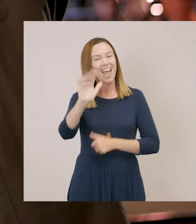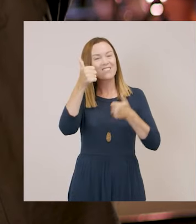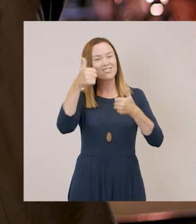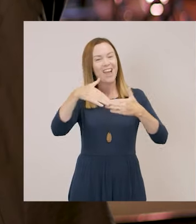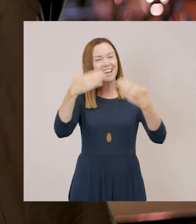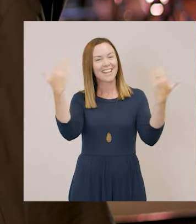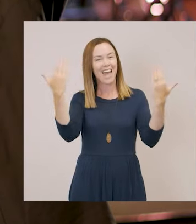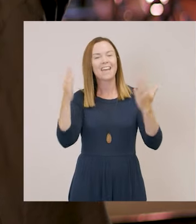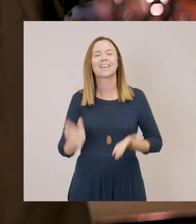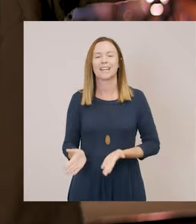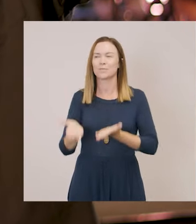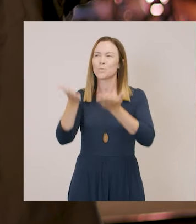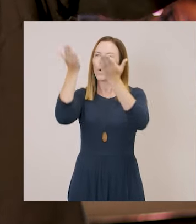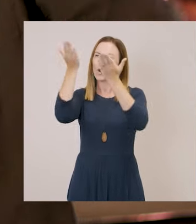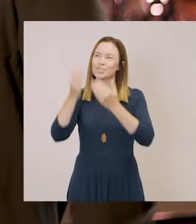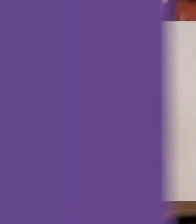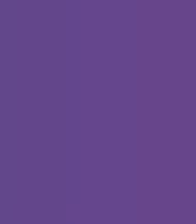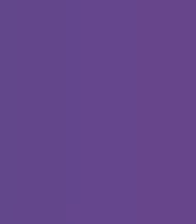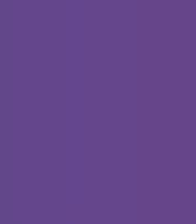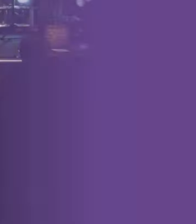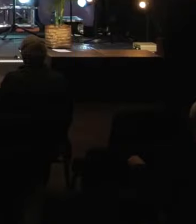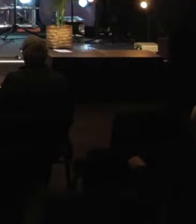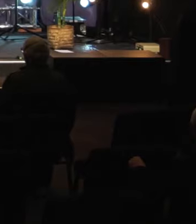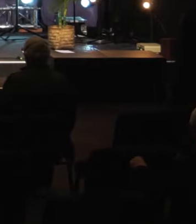everyone. Have a great day. Let's worship.